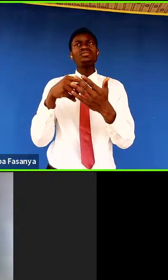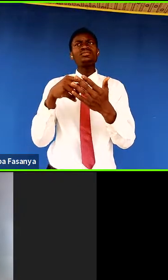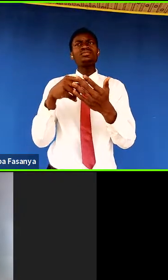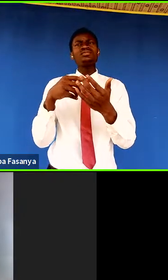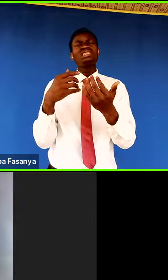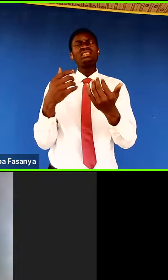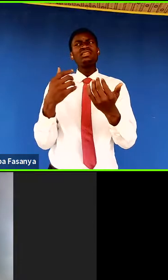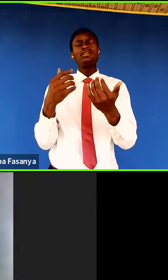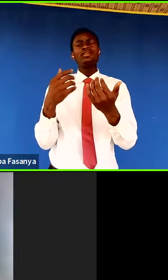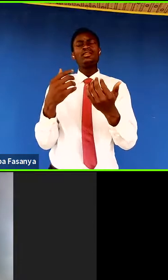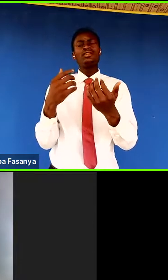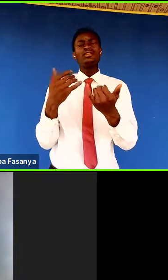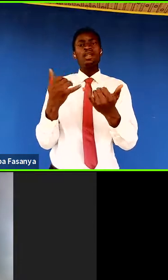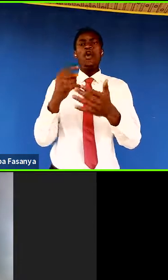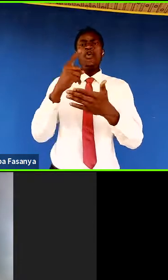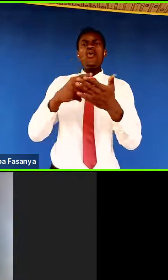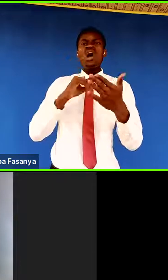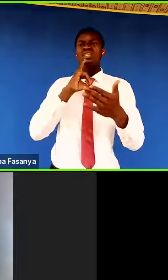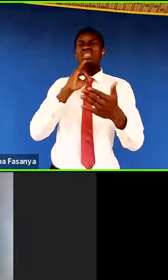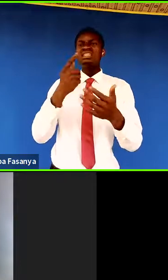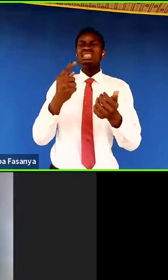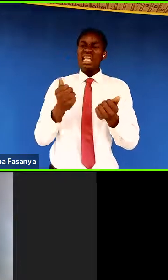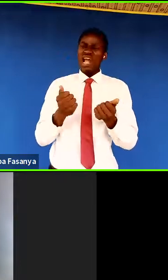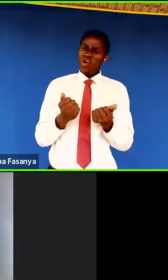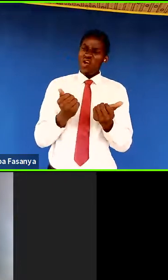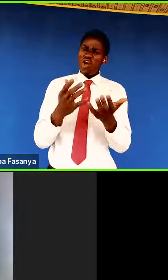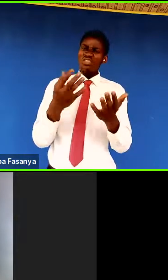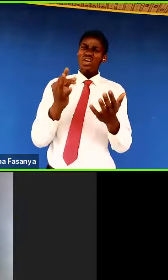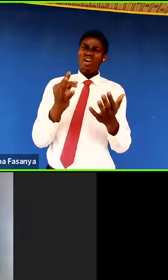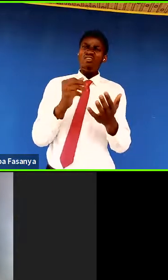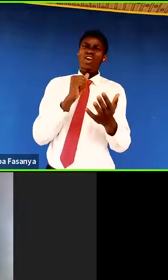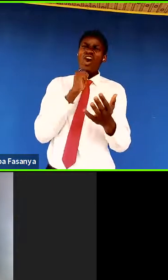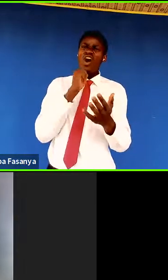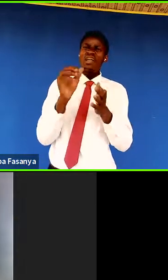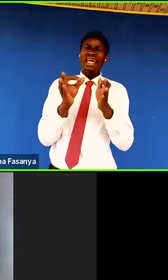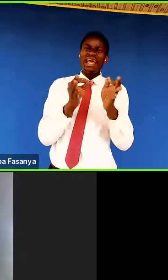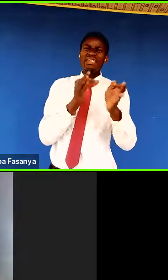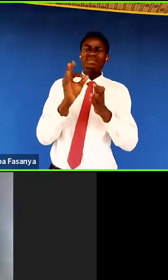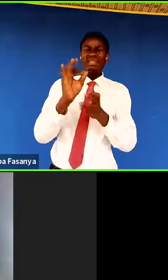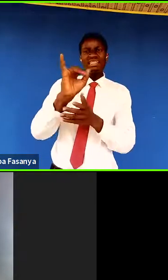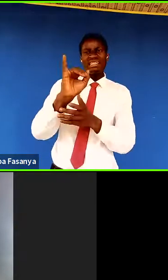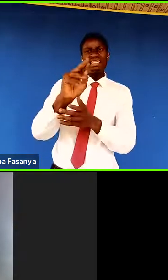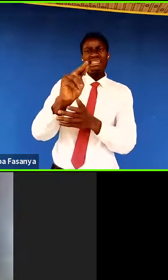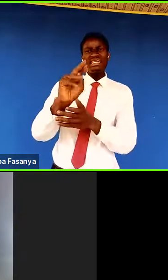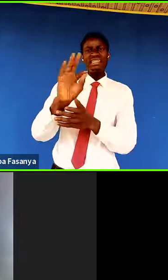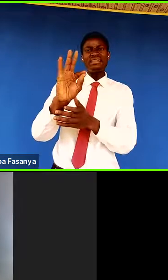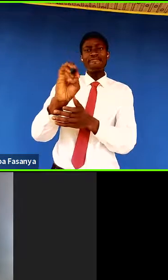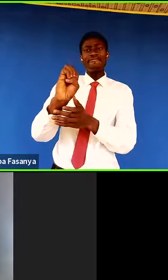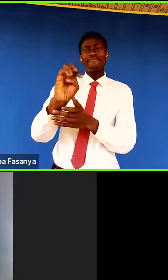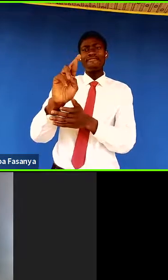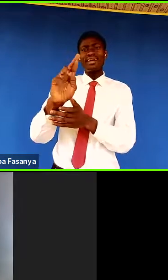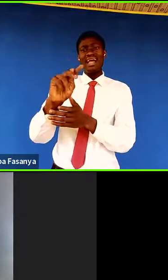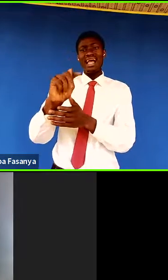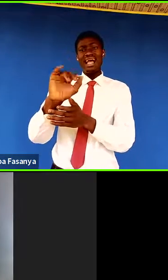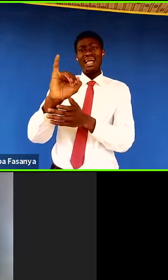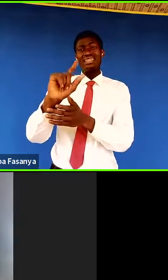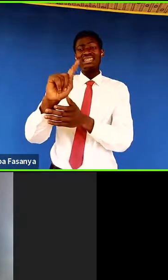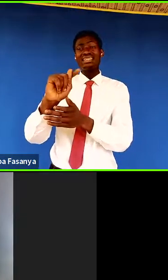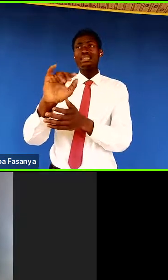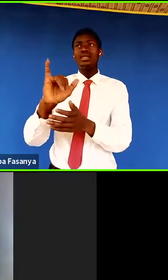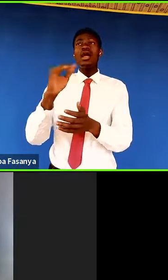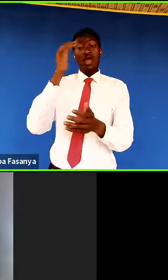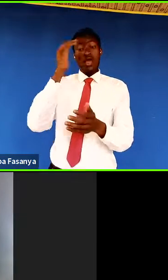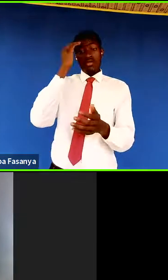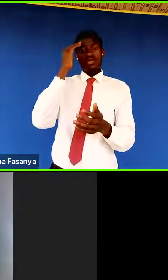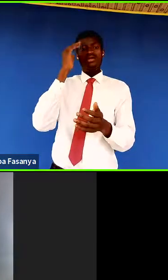the cause of unexplained infertility? You know, they tell people that it's unexplained infertility. Where